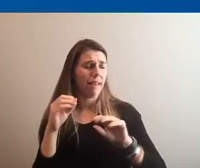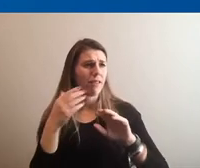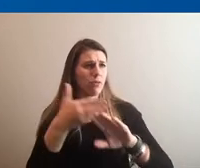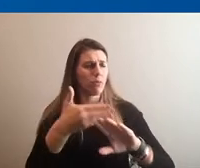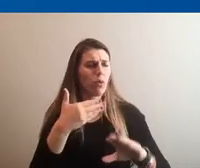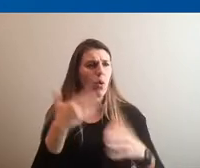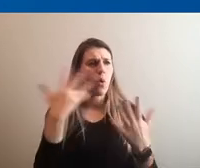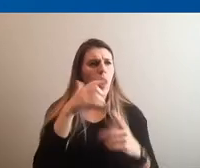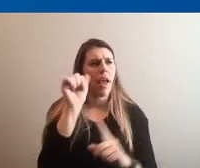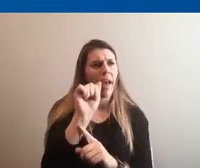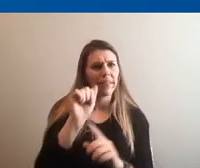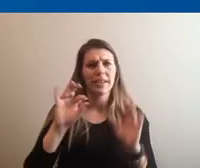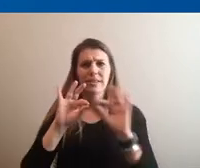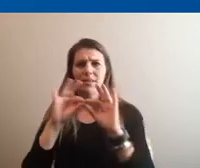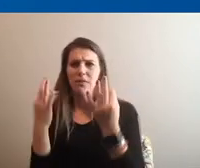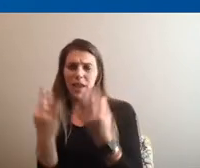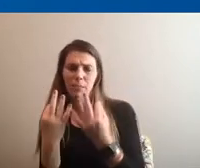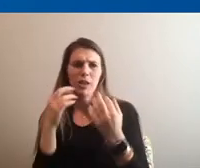athletes and families?